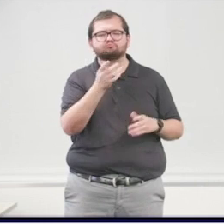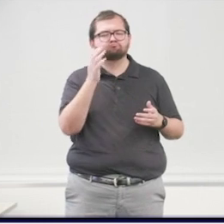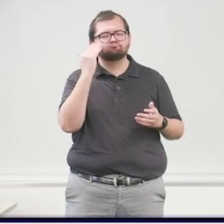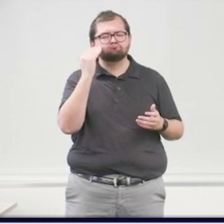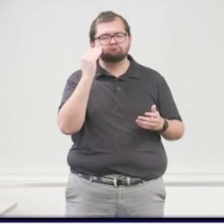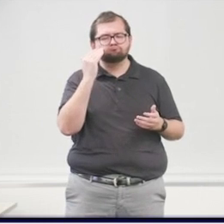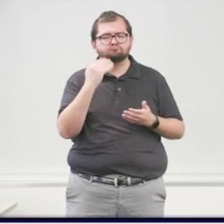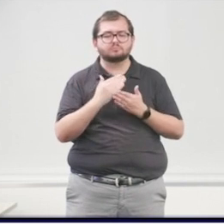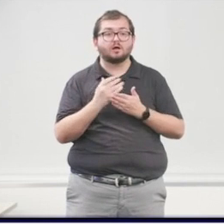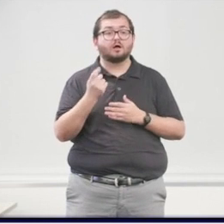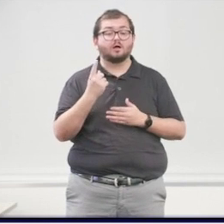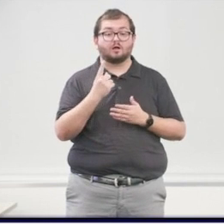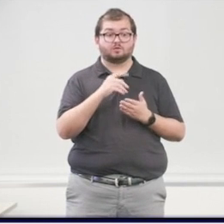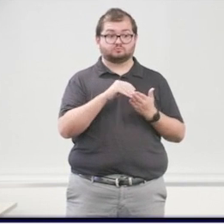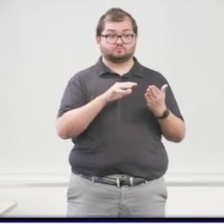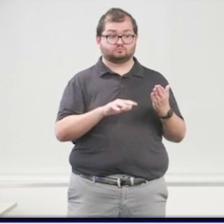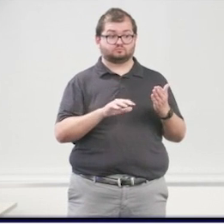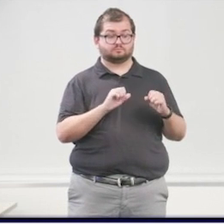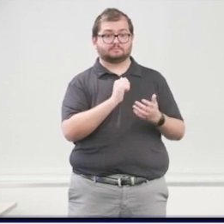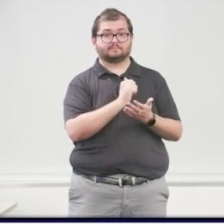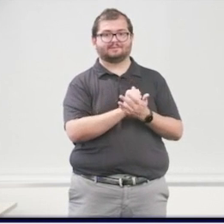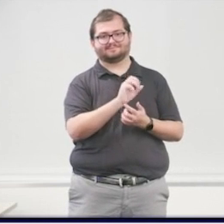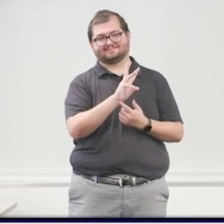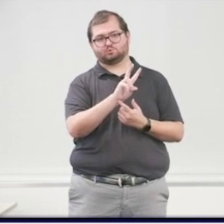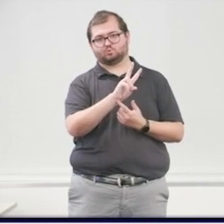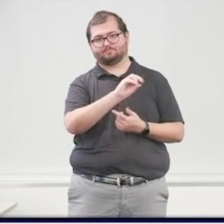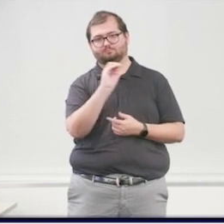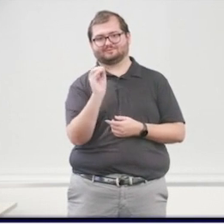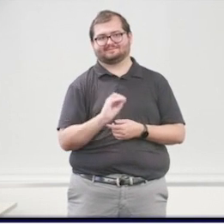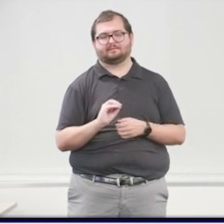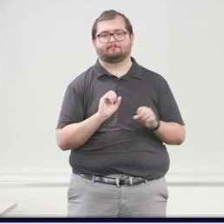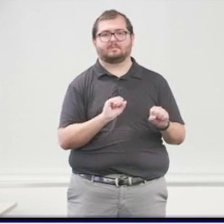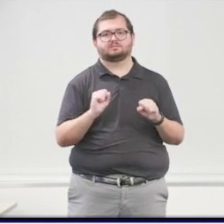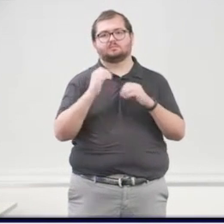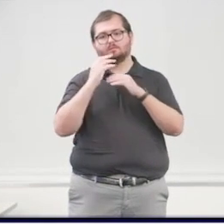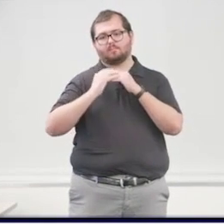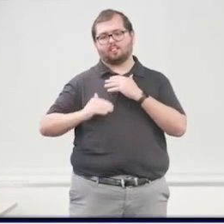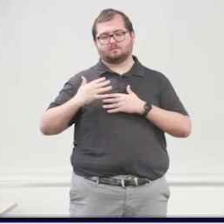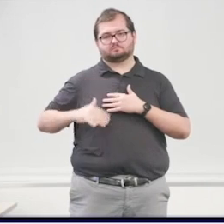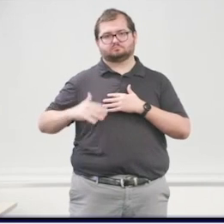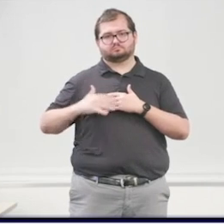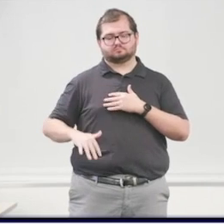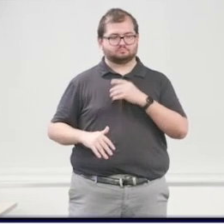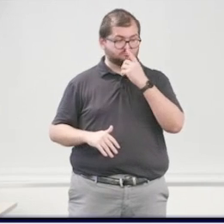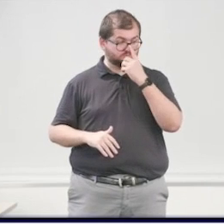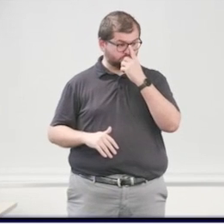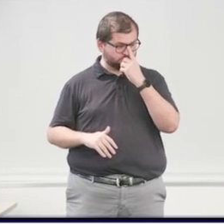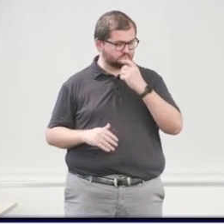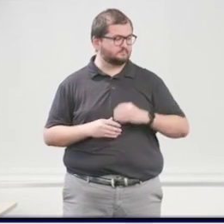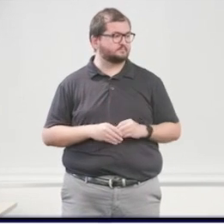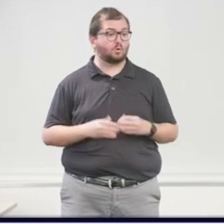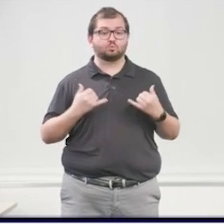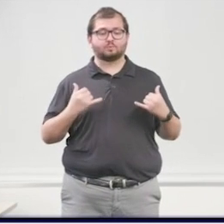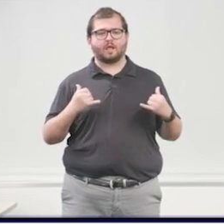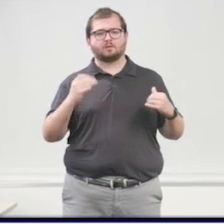Bleed students have helped 62% of potential blood losses. Now, today I'm giving a presentation on